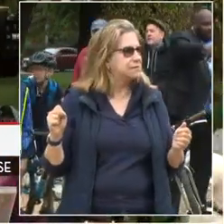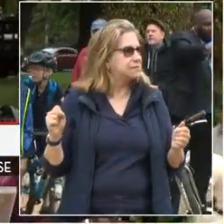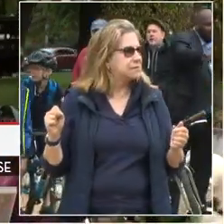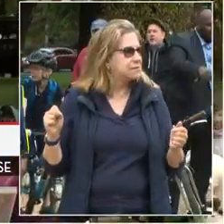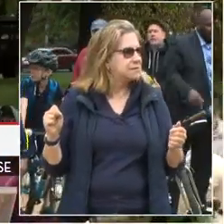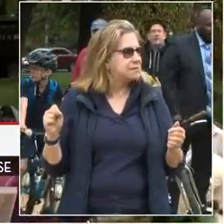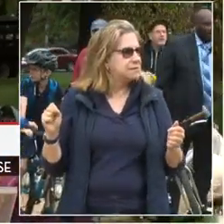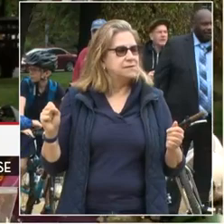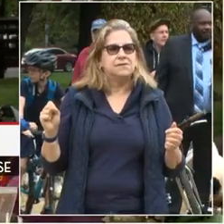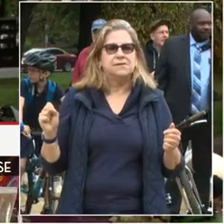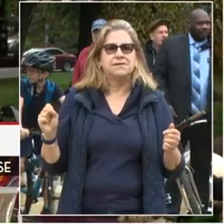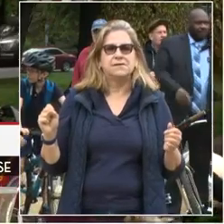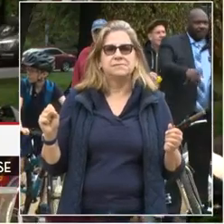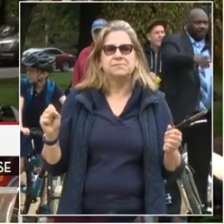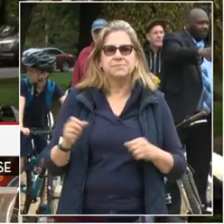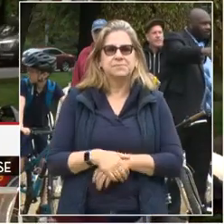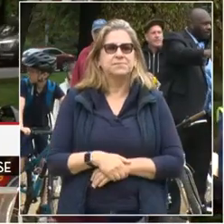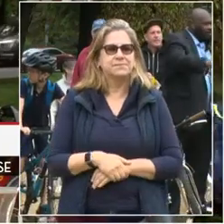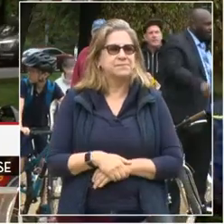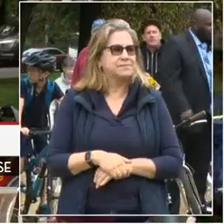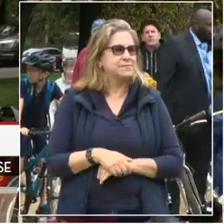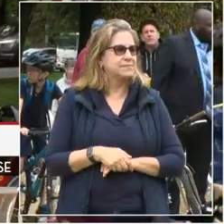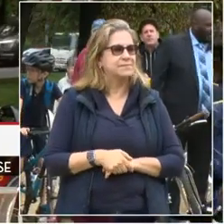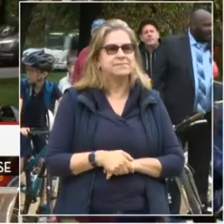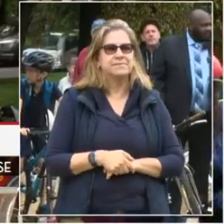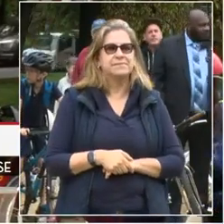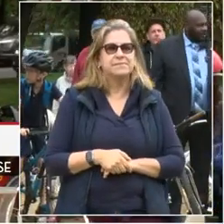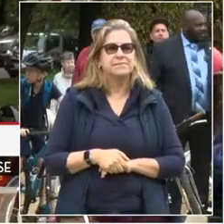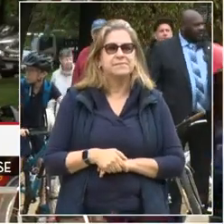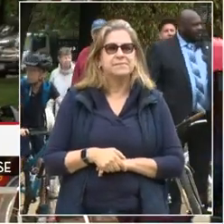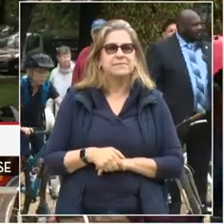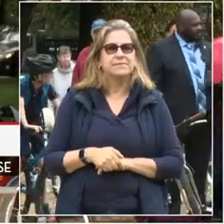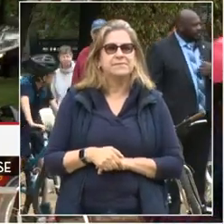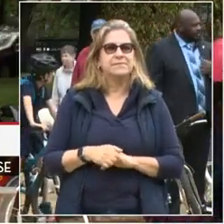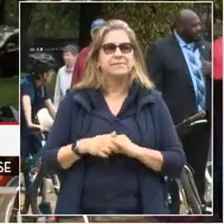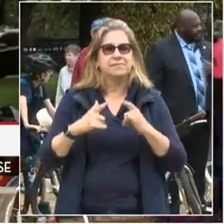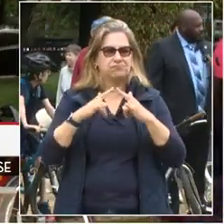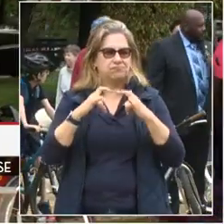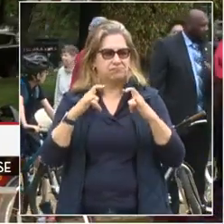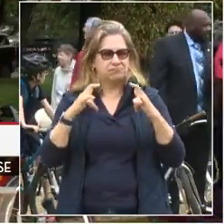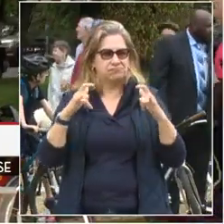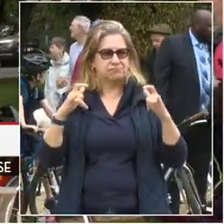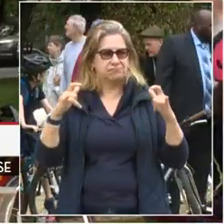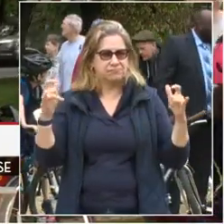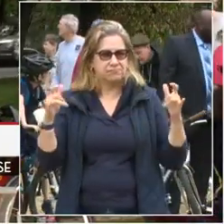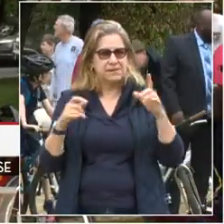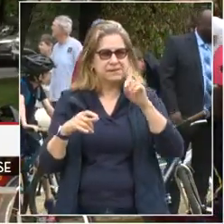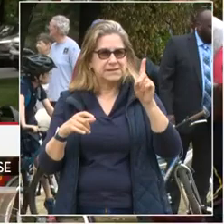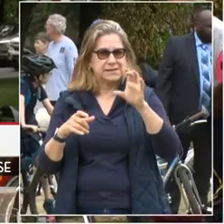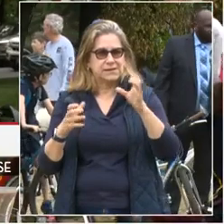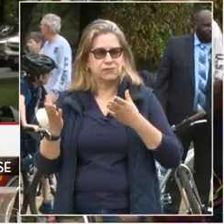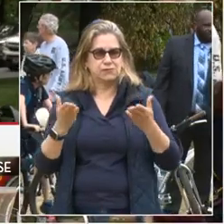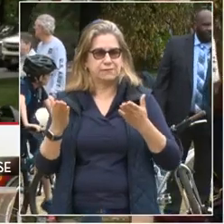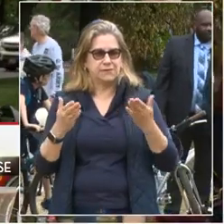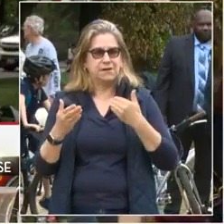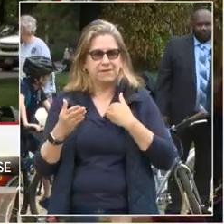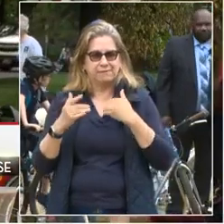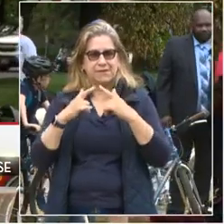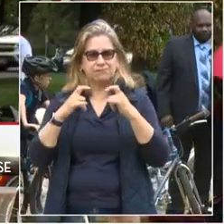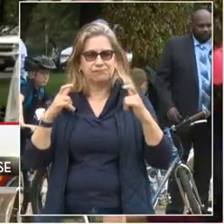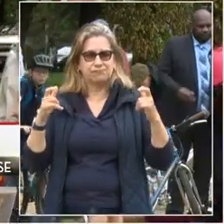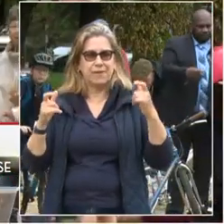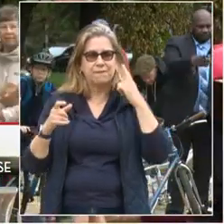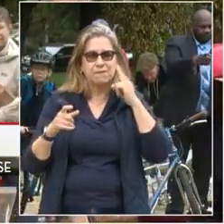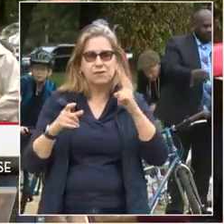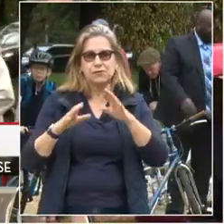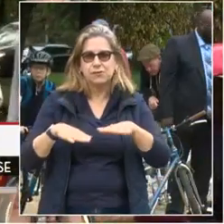All right, and Variety DC, the children's charity, serving DC's metro region with a special focus on children with mobility disabilities. So thank you guys so